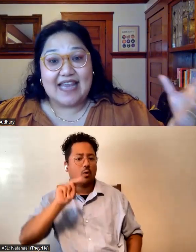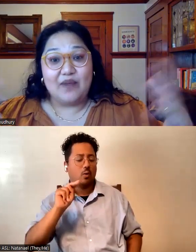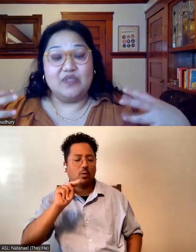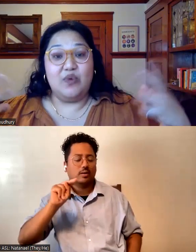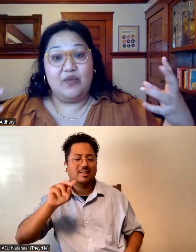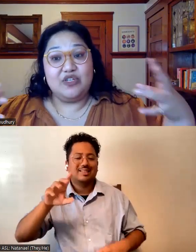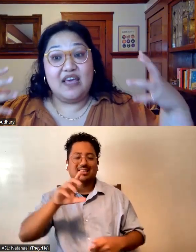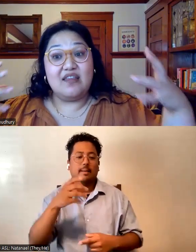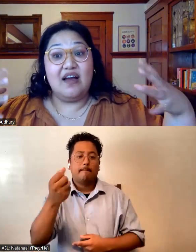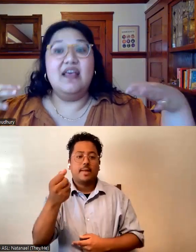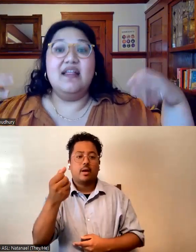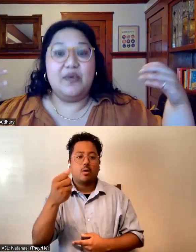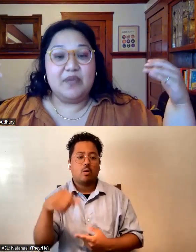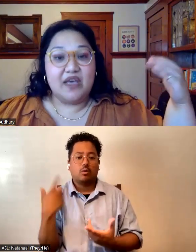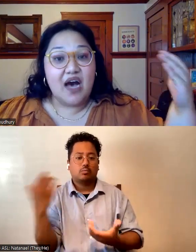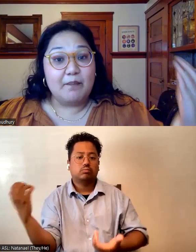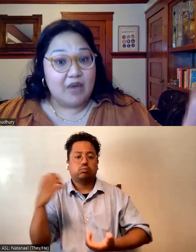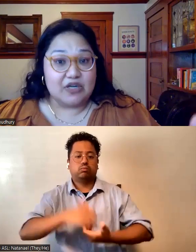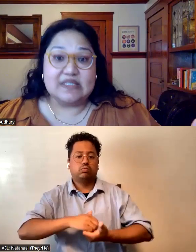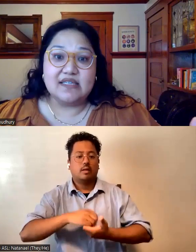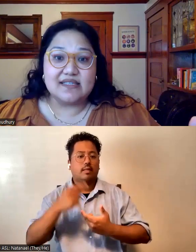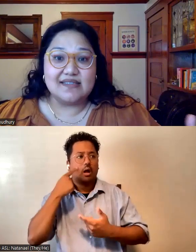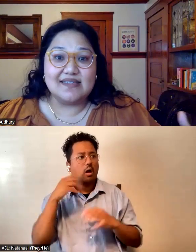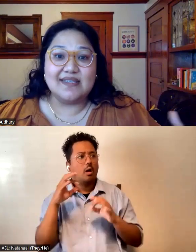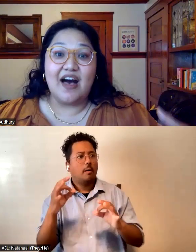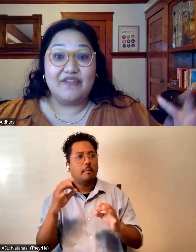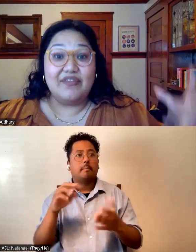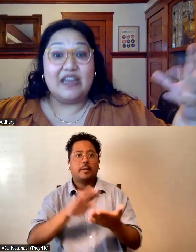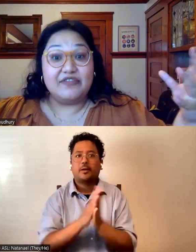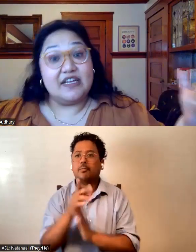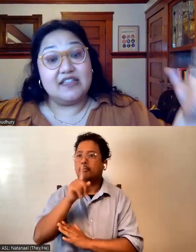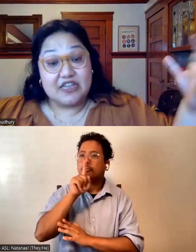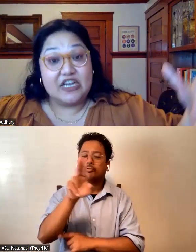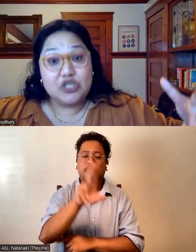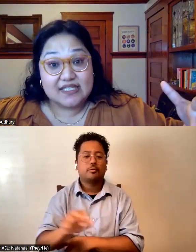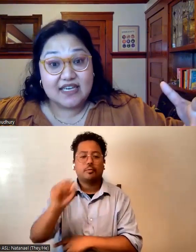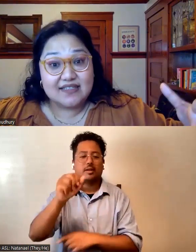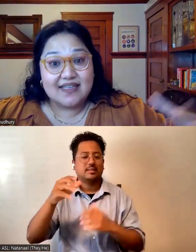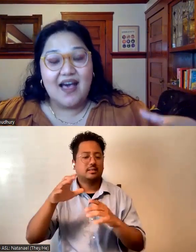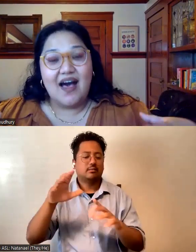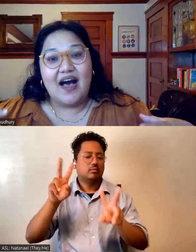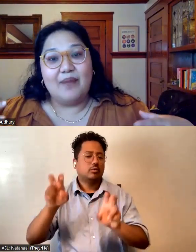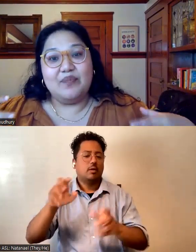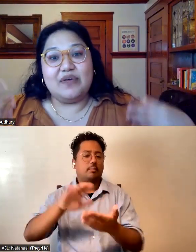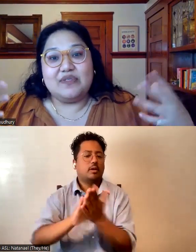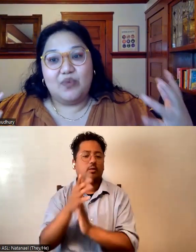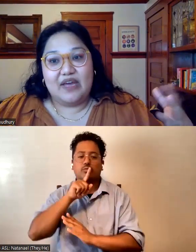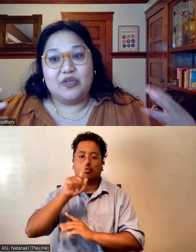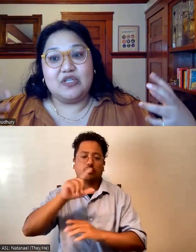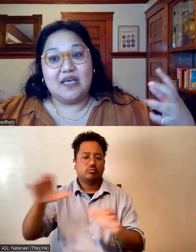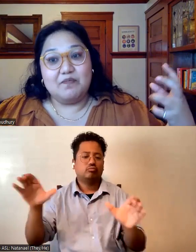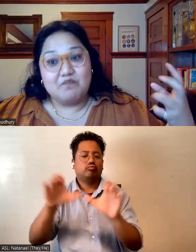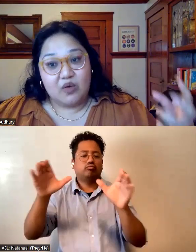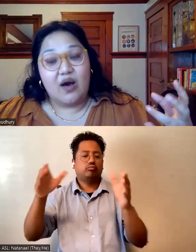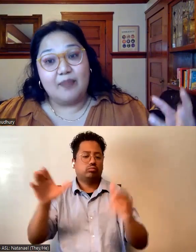And that was the way in which they thought they would become modern citizens of their nation states. There was the way in